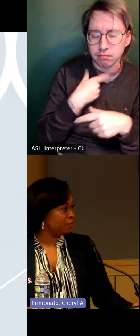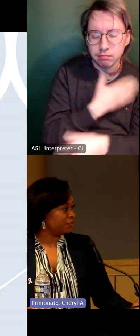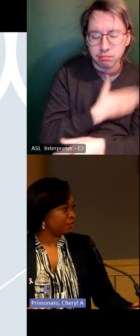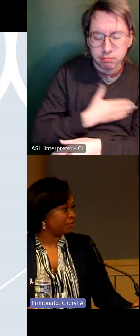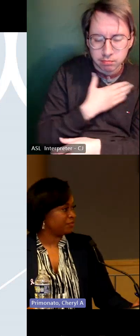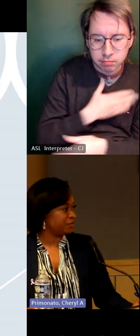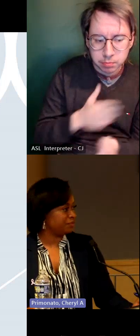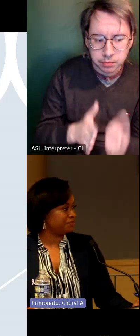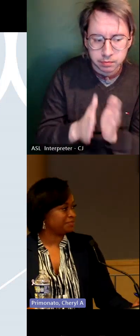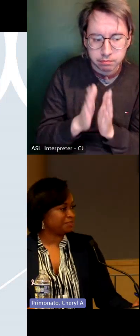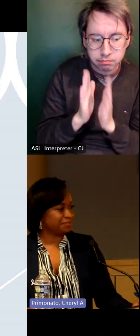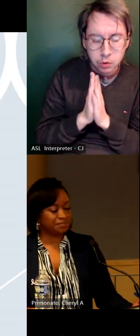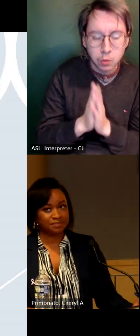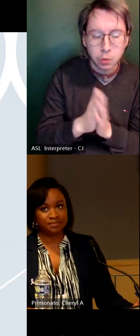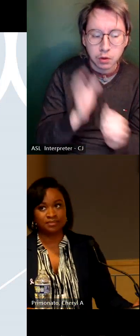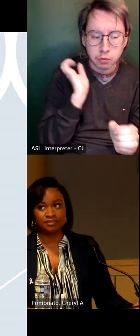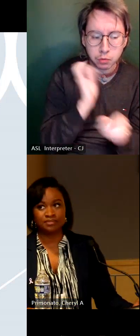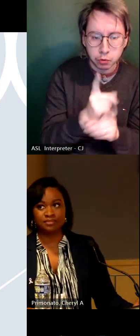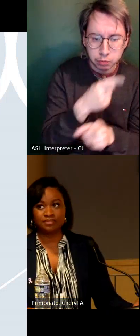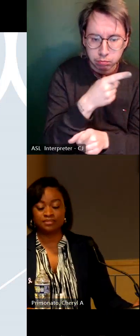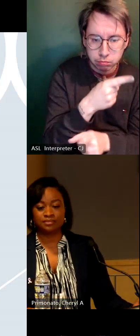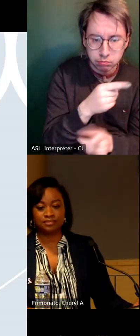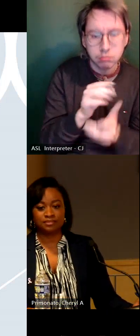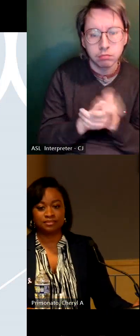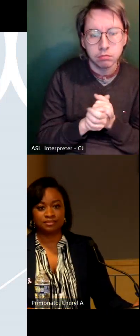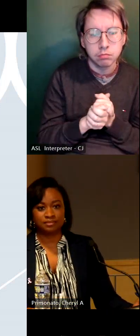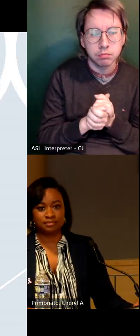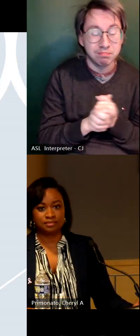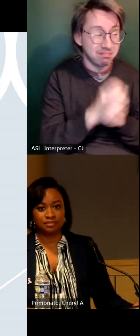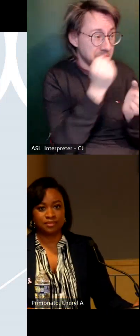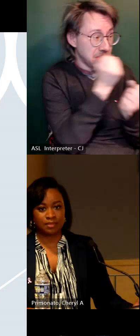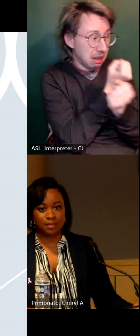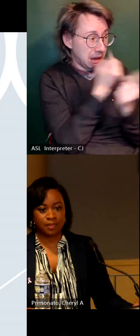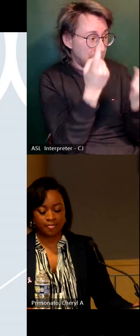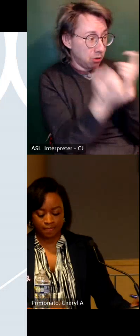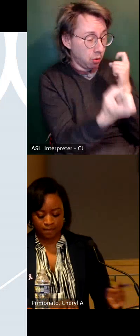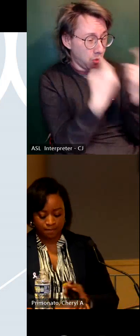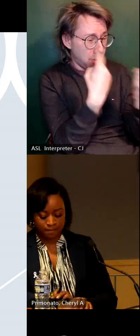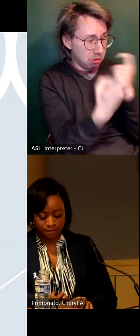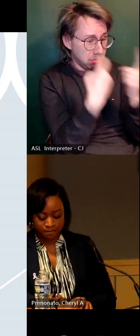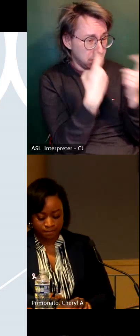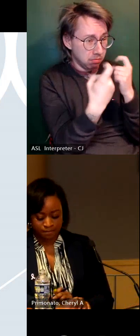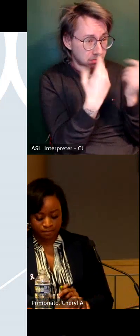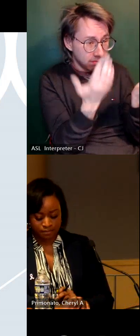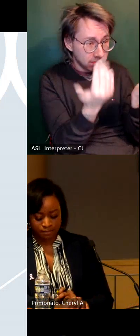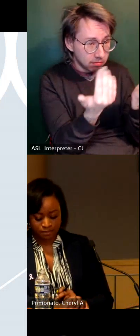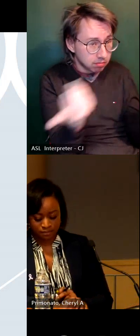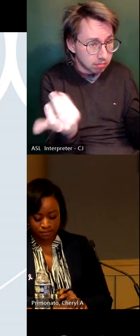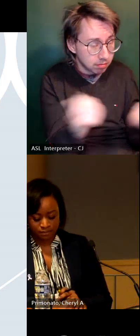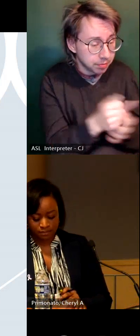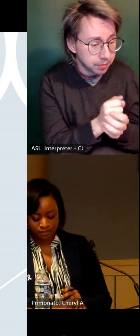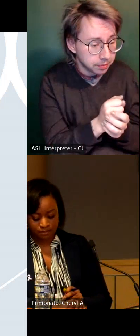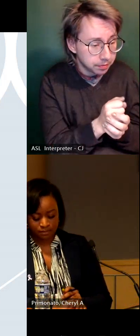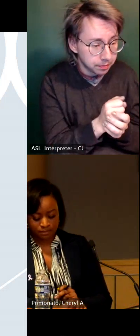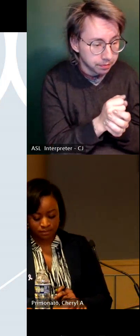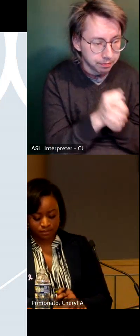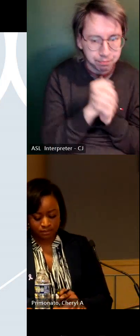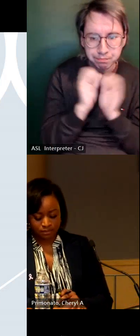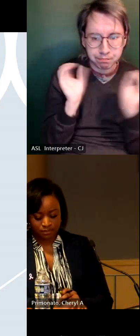the full board for approval. Do we have any questions from board or committee members?